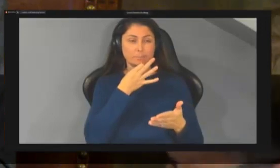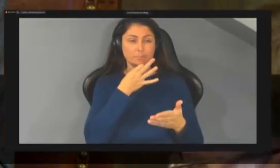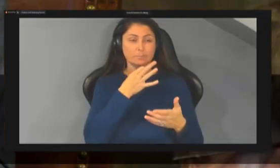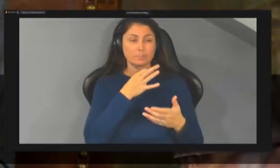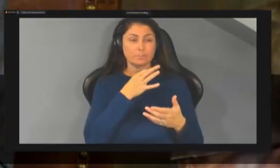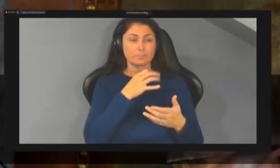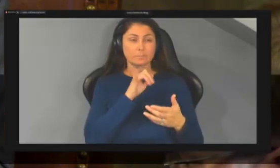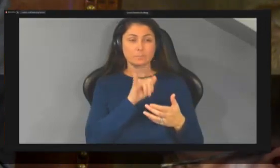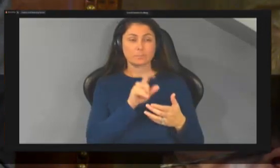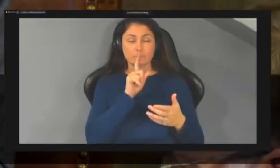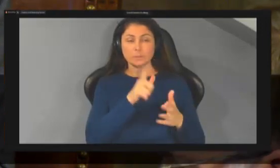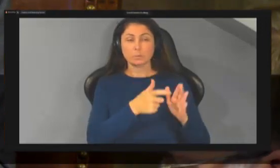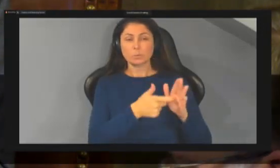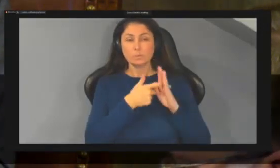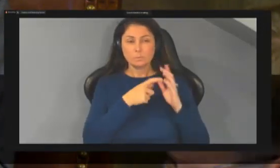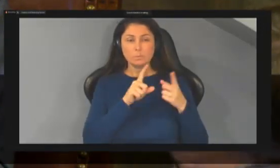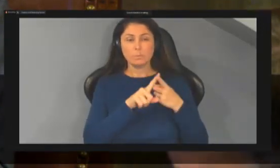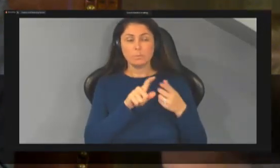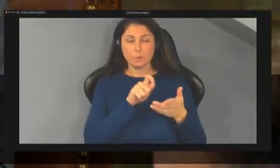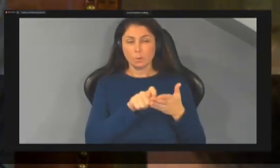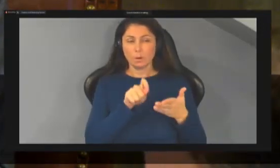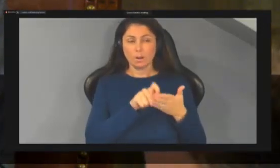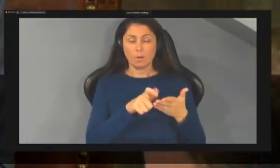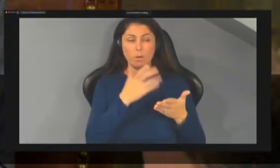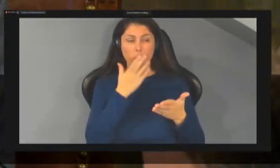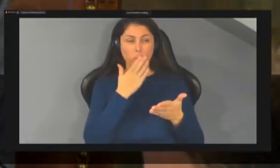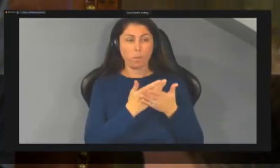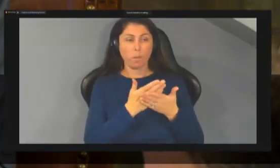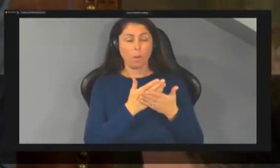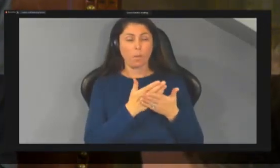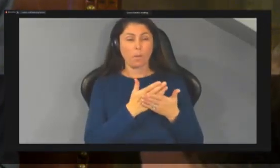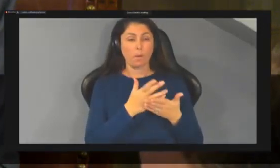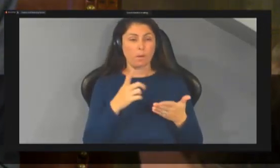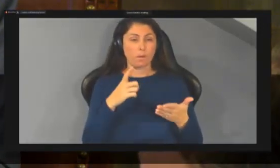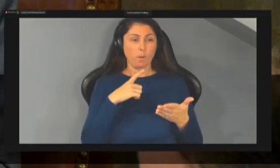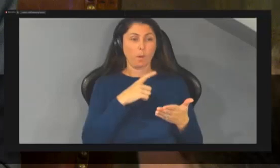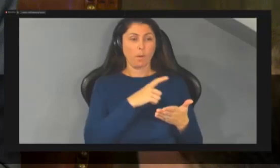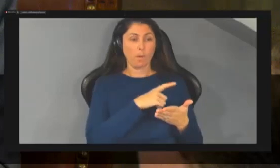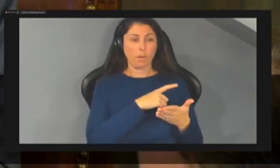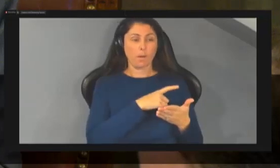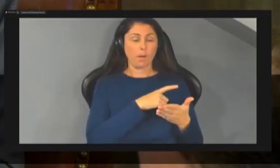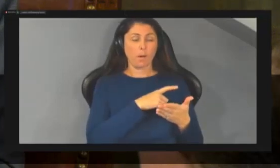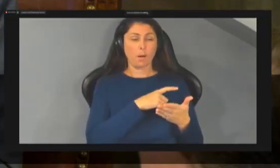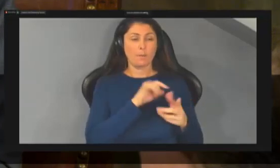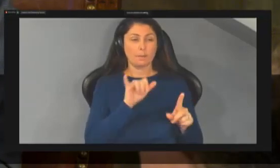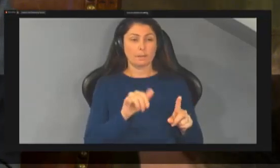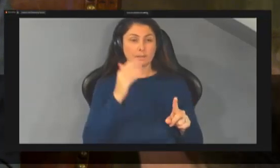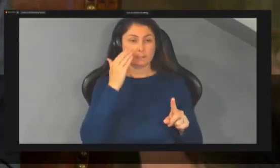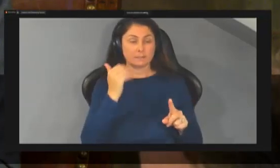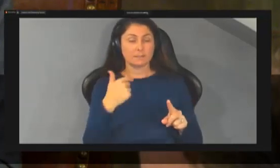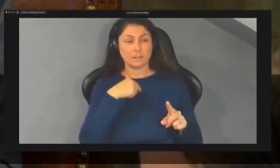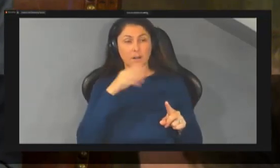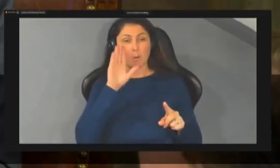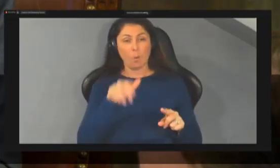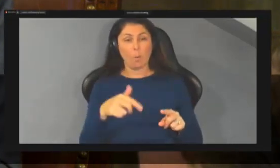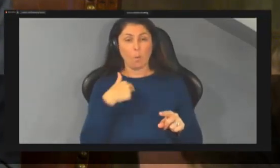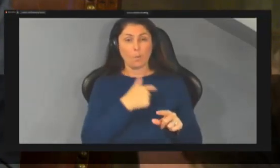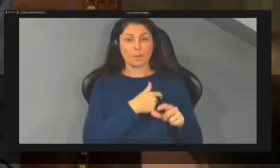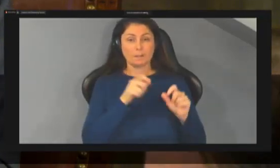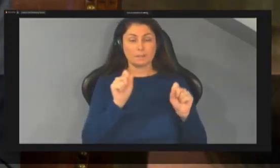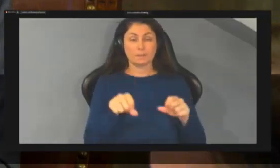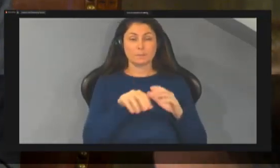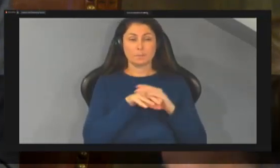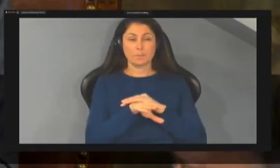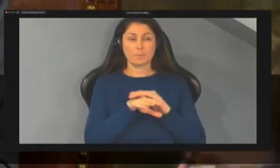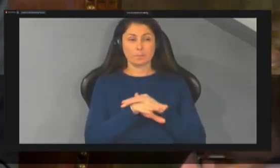that is required to write good legislation. And hence, you know, and I know that we can access